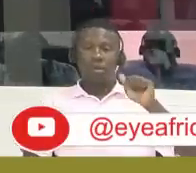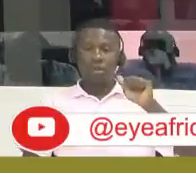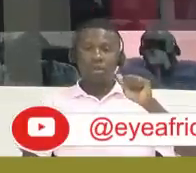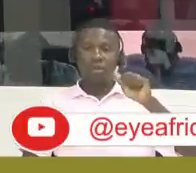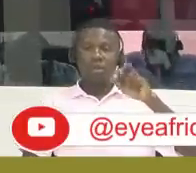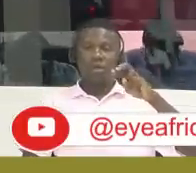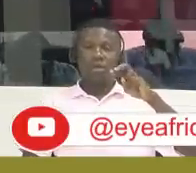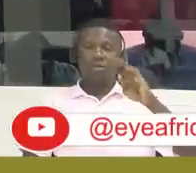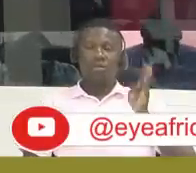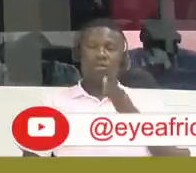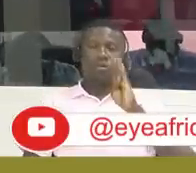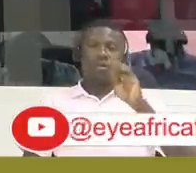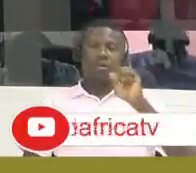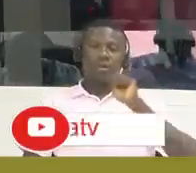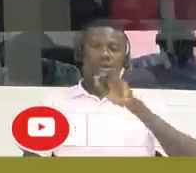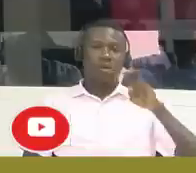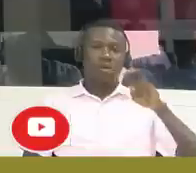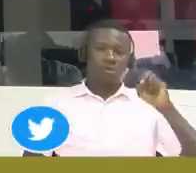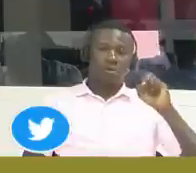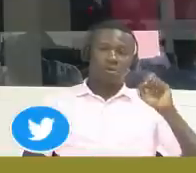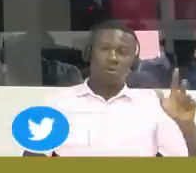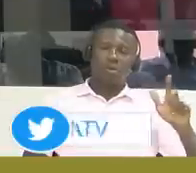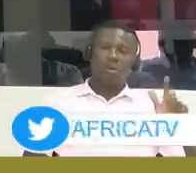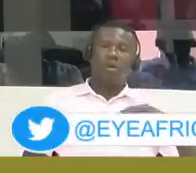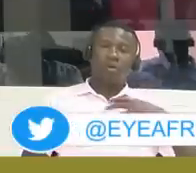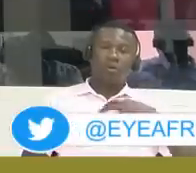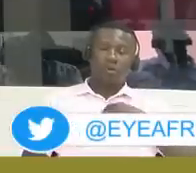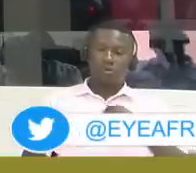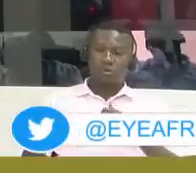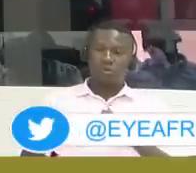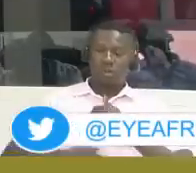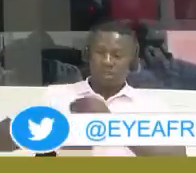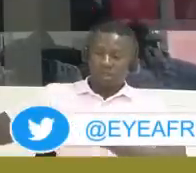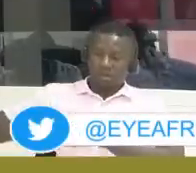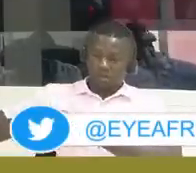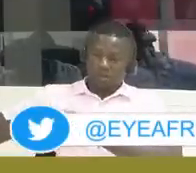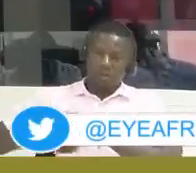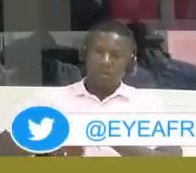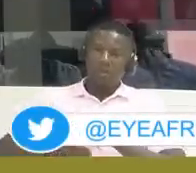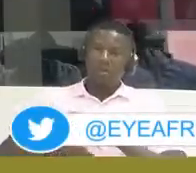I will want to put it in exhibit as well. The first one will be